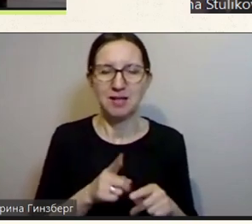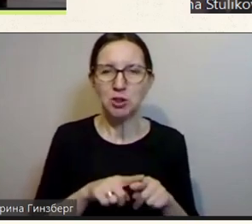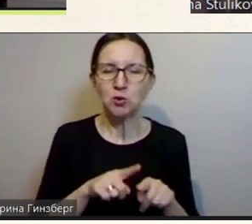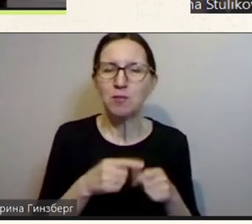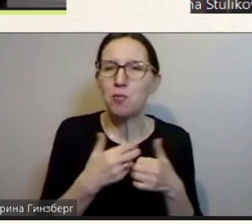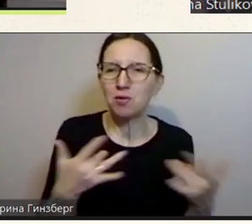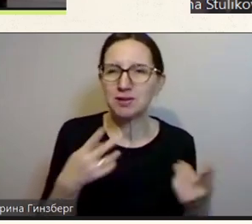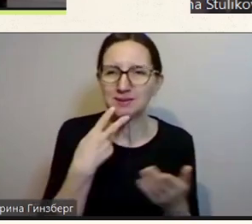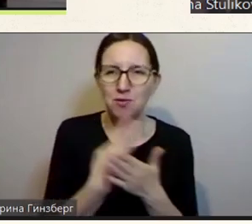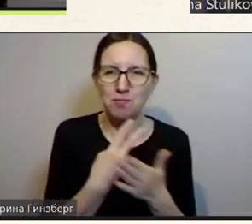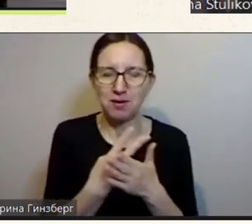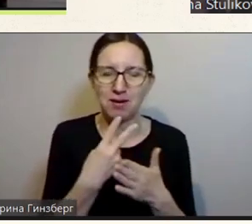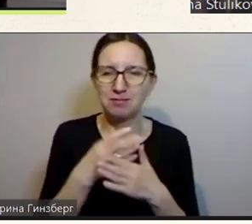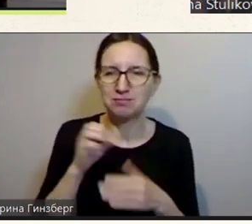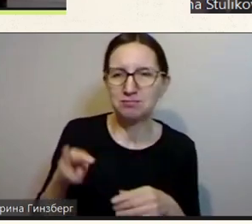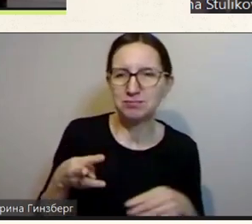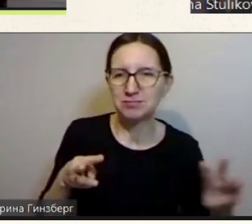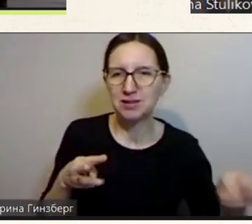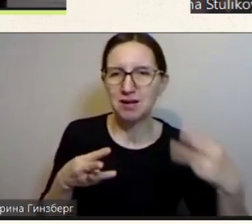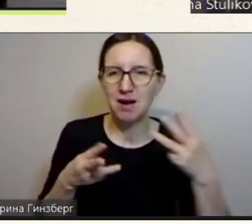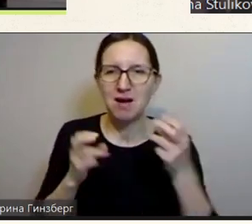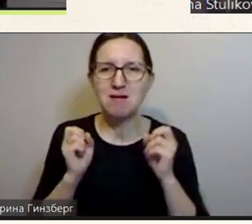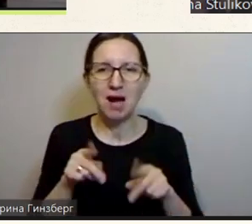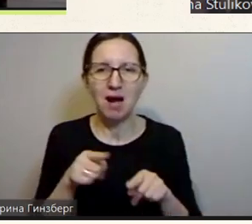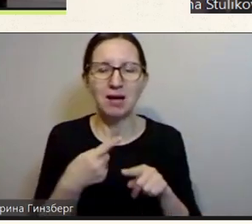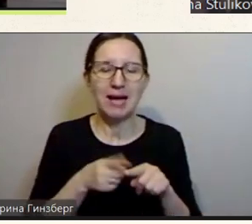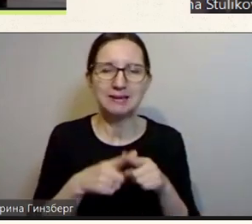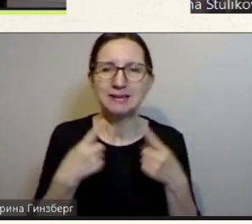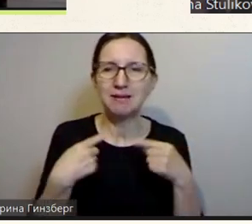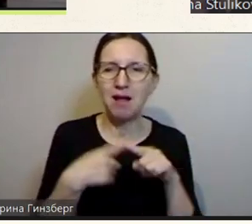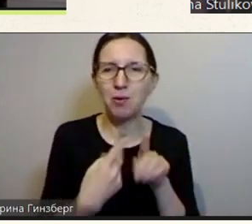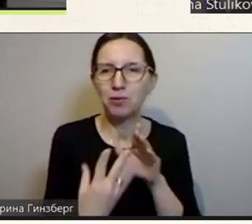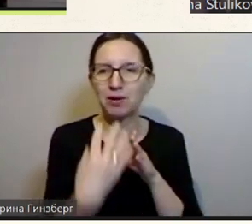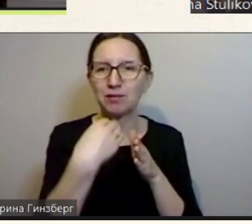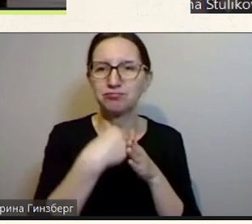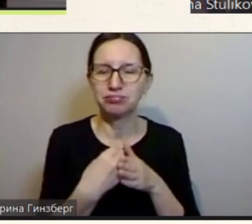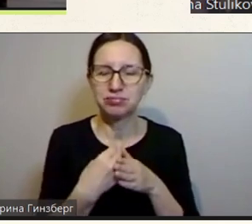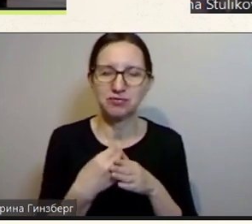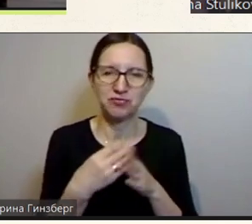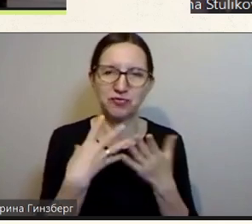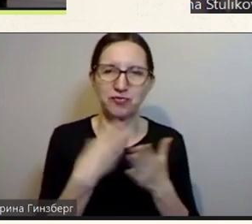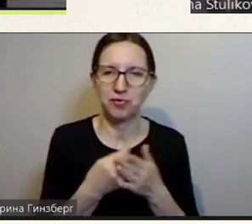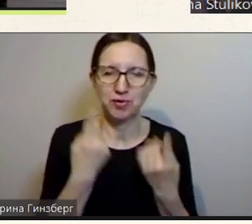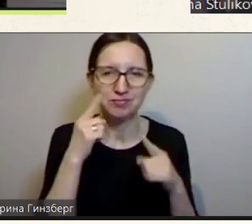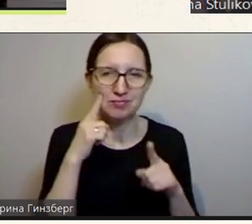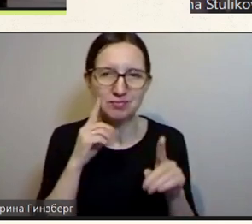to work with perception, to play with the viewer?